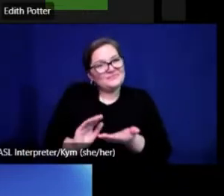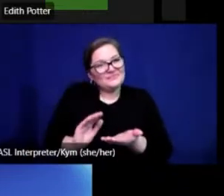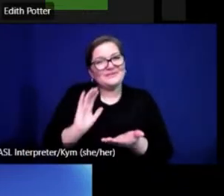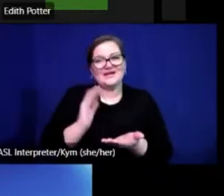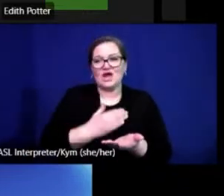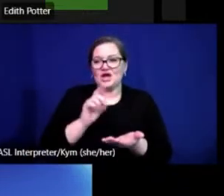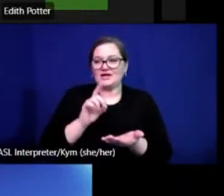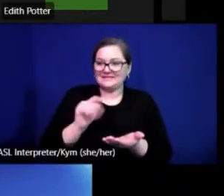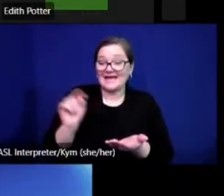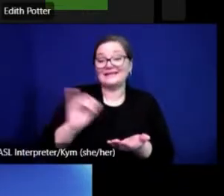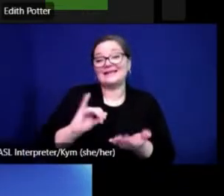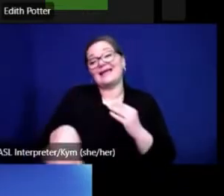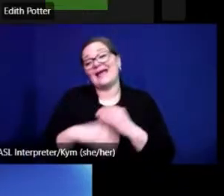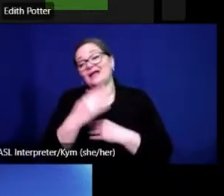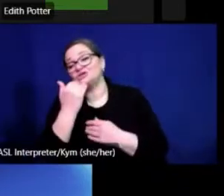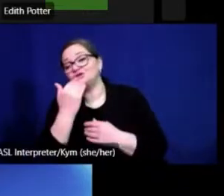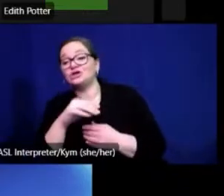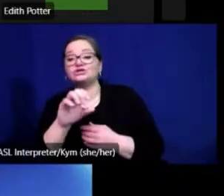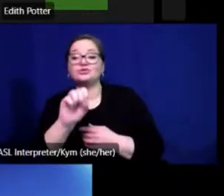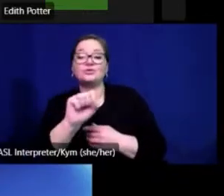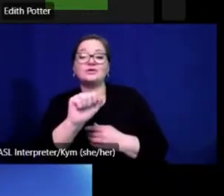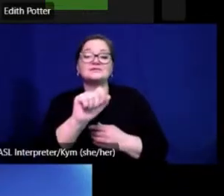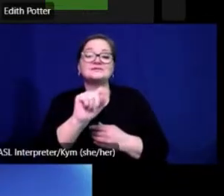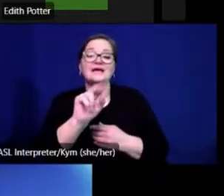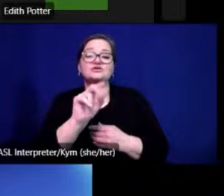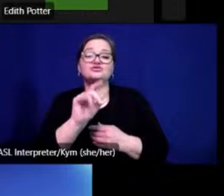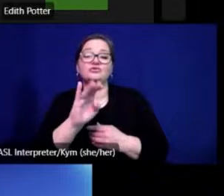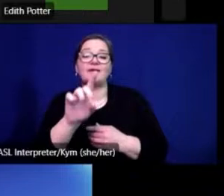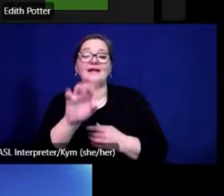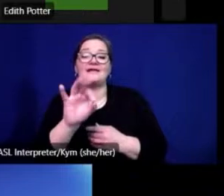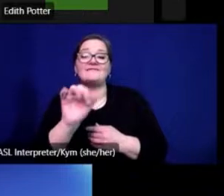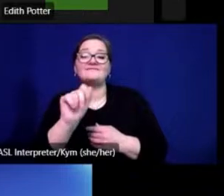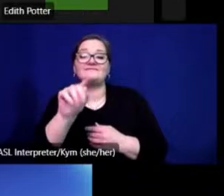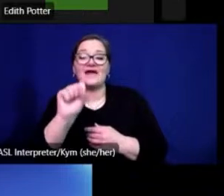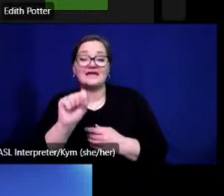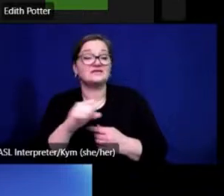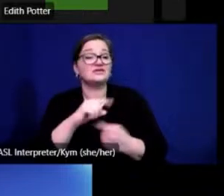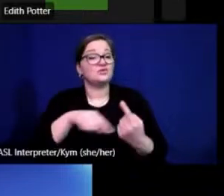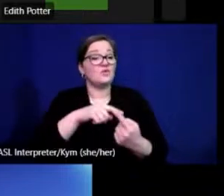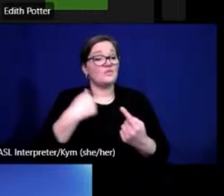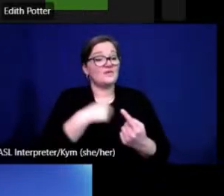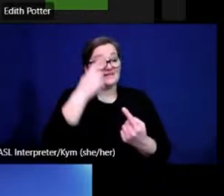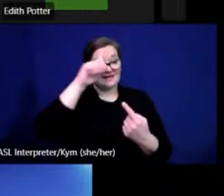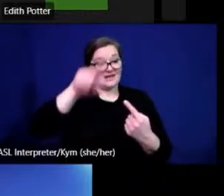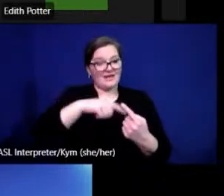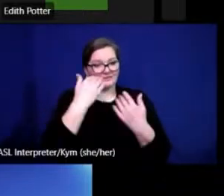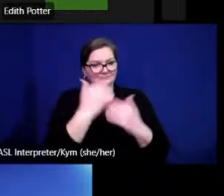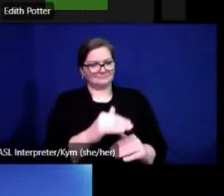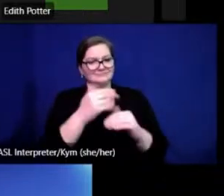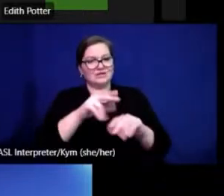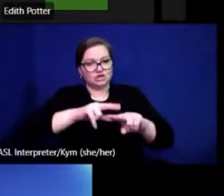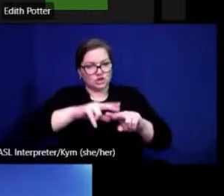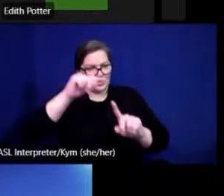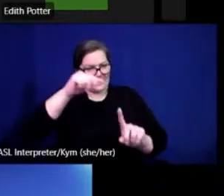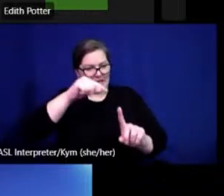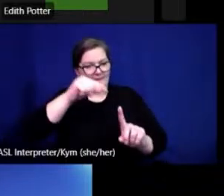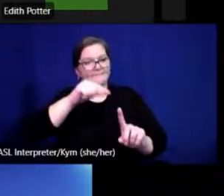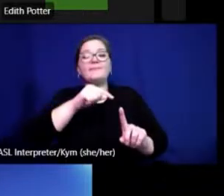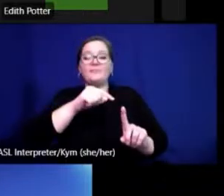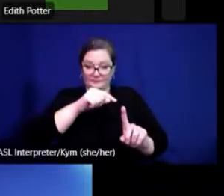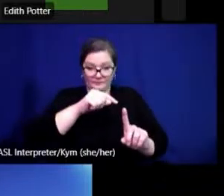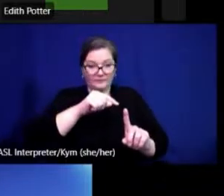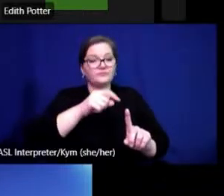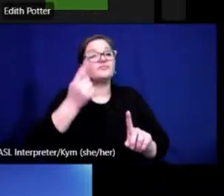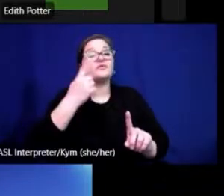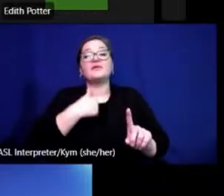added sugars or saturated fat. So when thinking about limiting our sodium specifically, there's a few